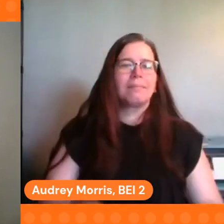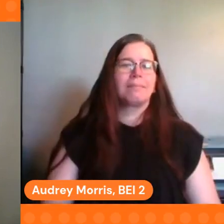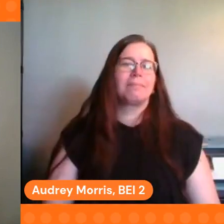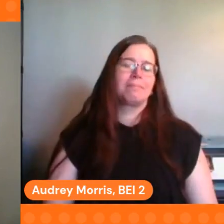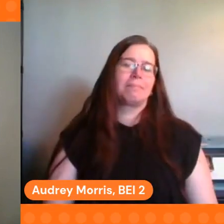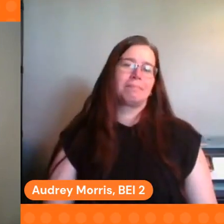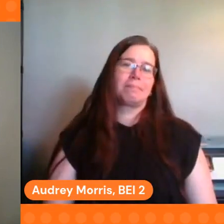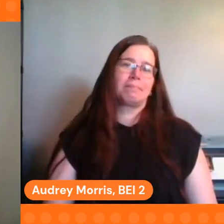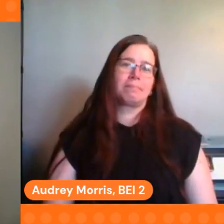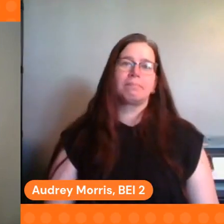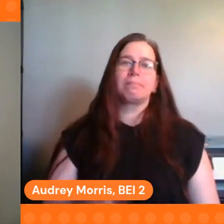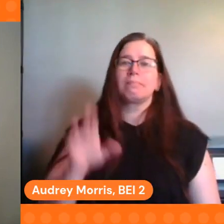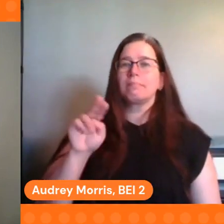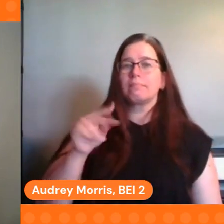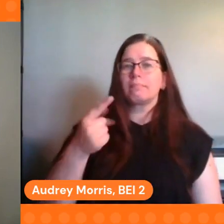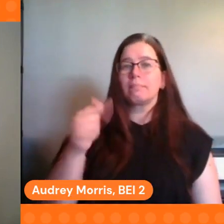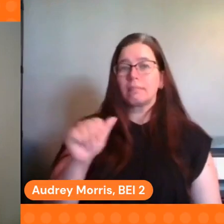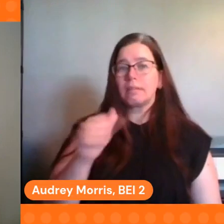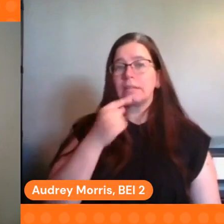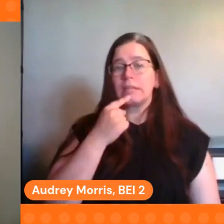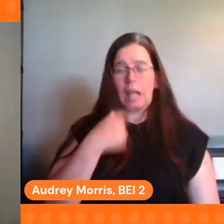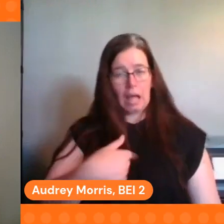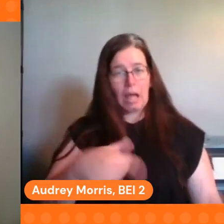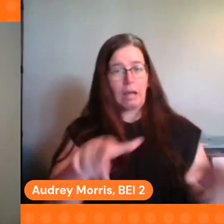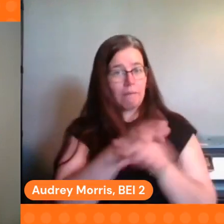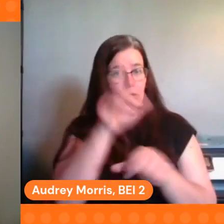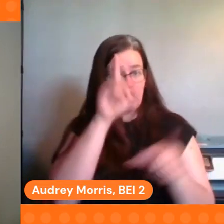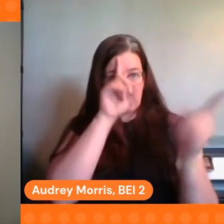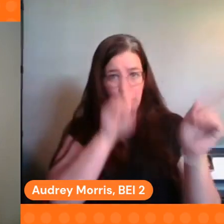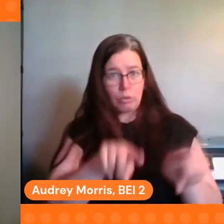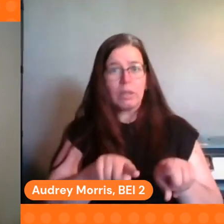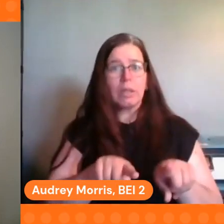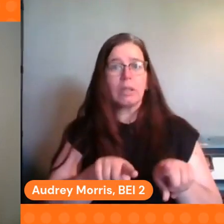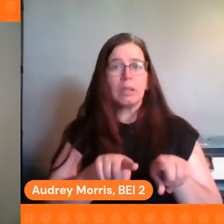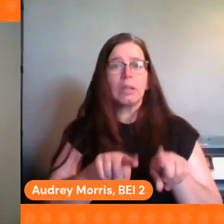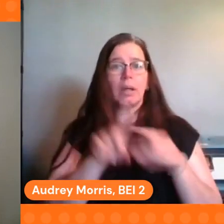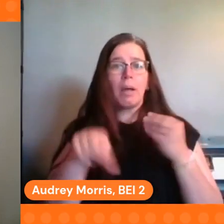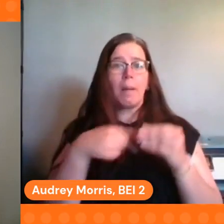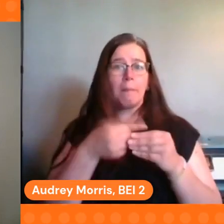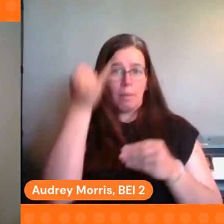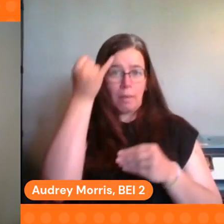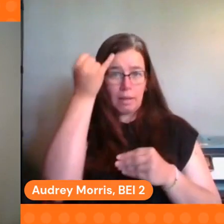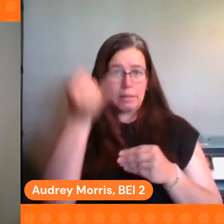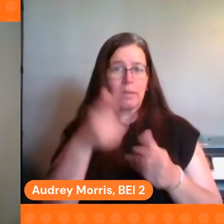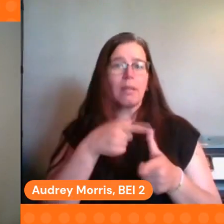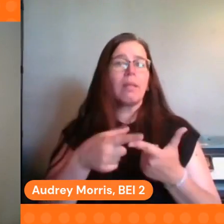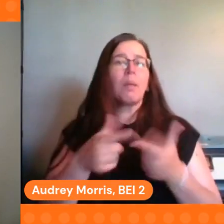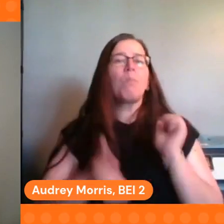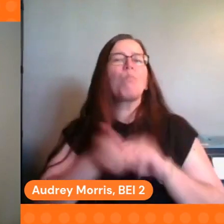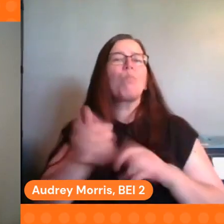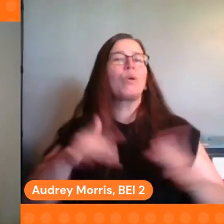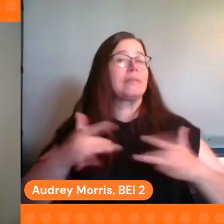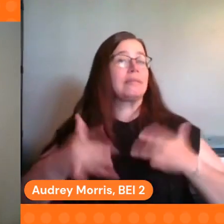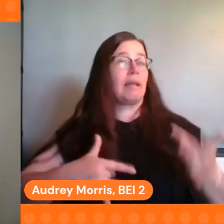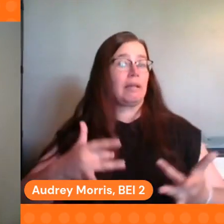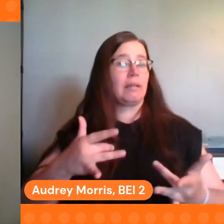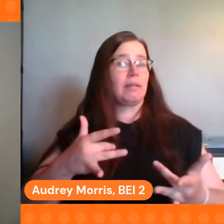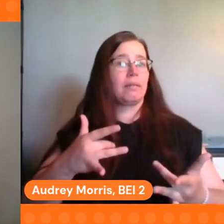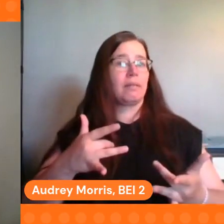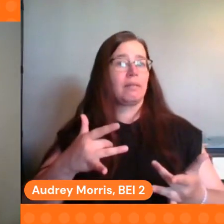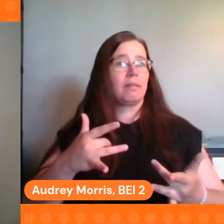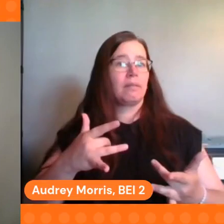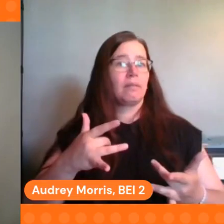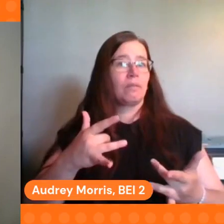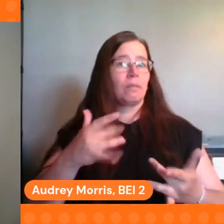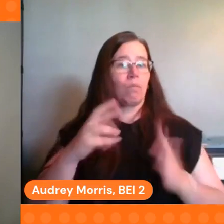Yeah, I think I totally agree with Dale on that ideas, and I think the most exciting things, like the most exciting role